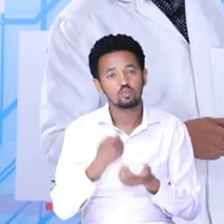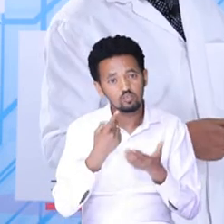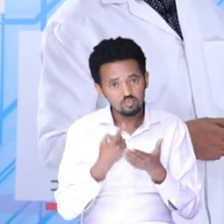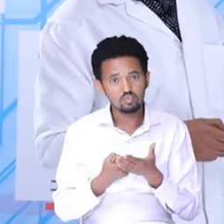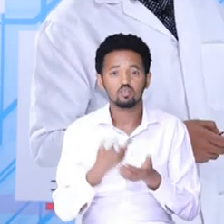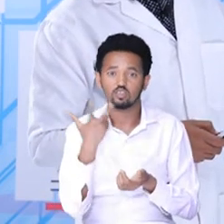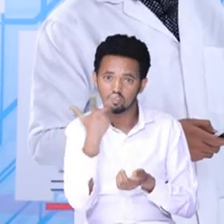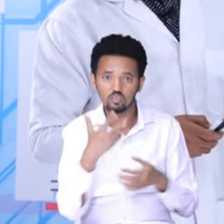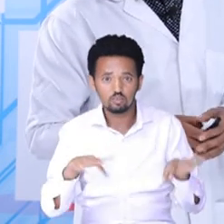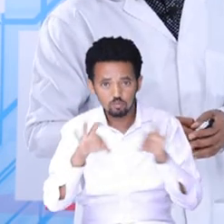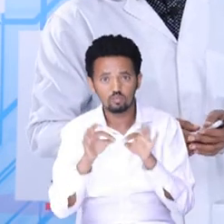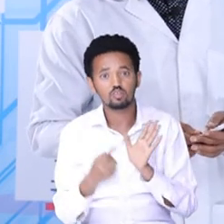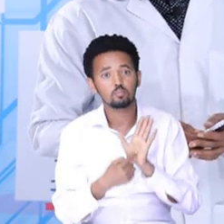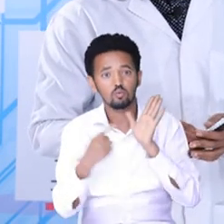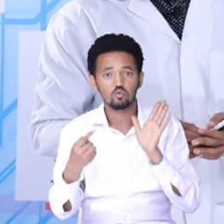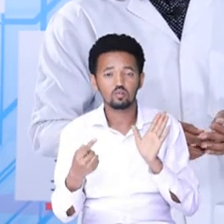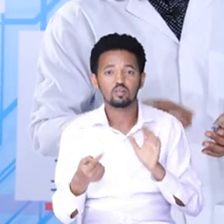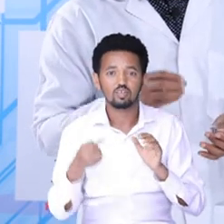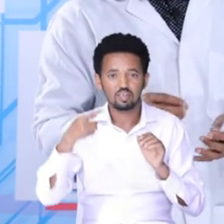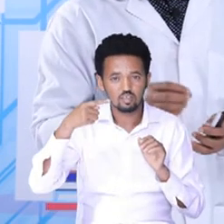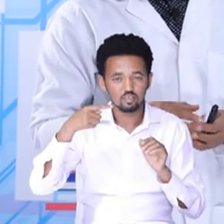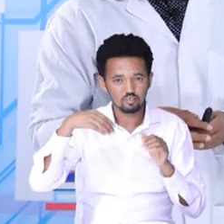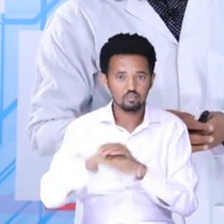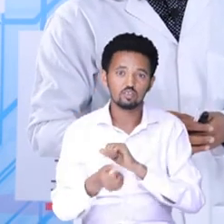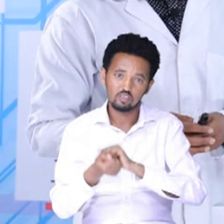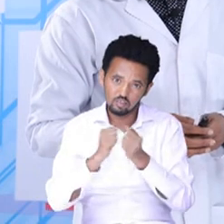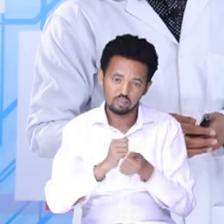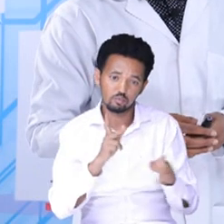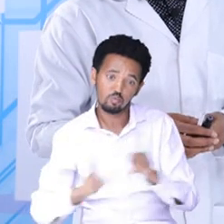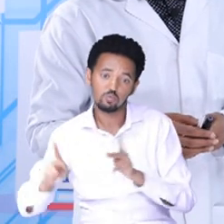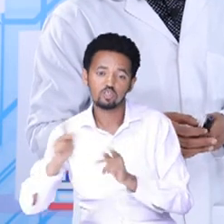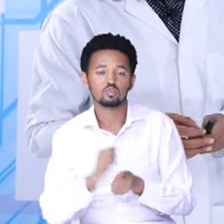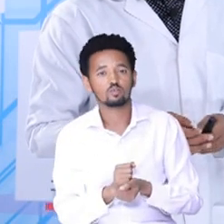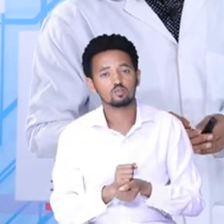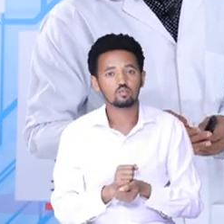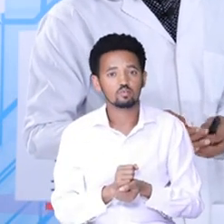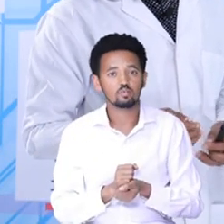What is the role of these 3 important pointers in the change of population?